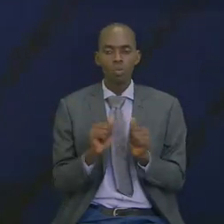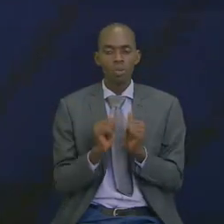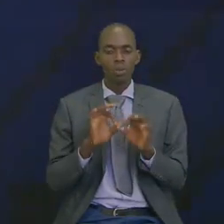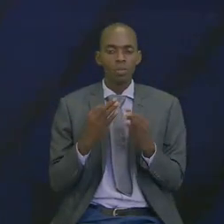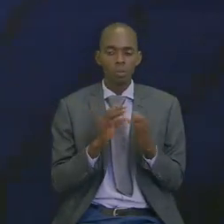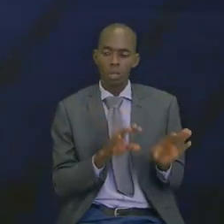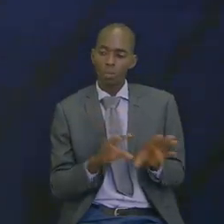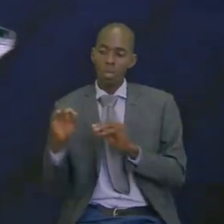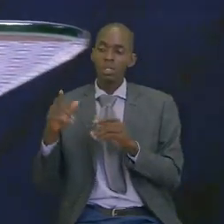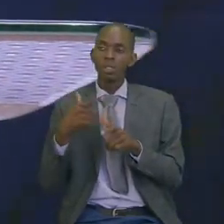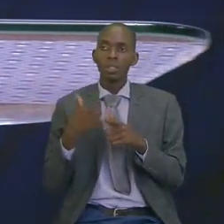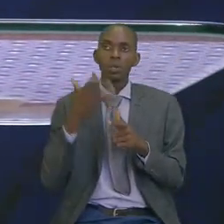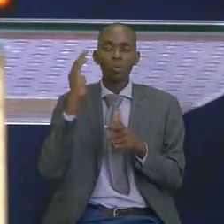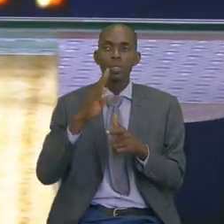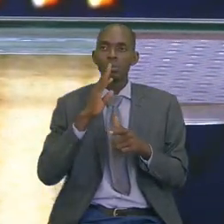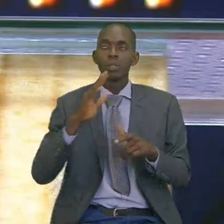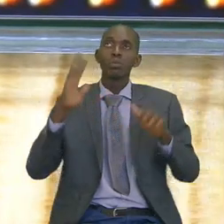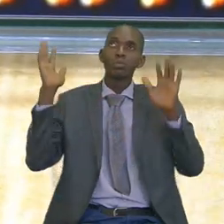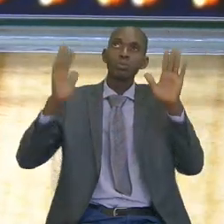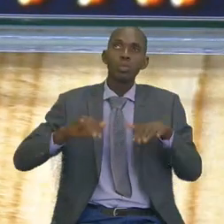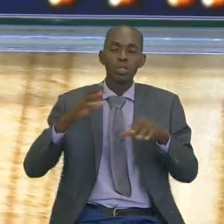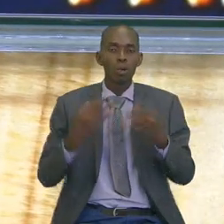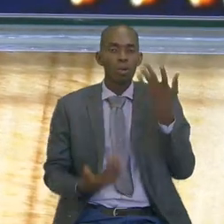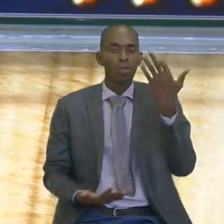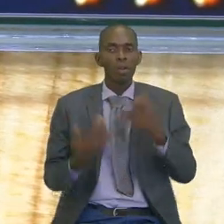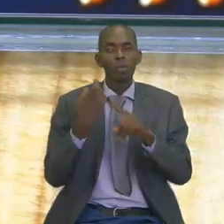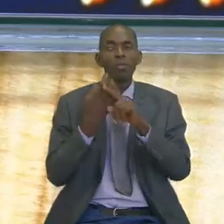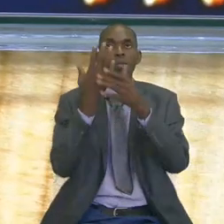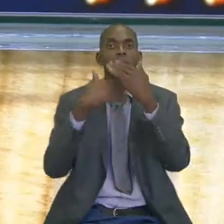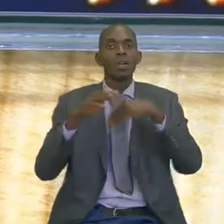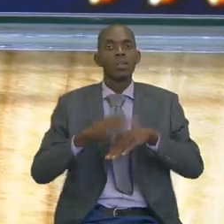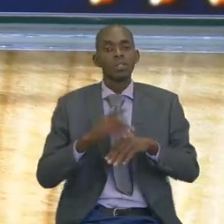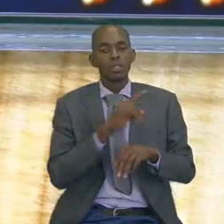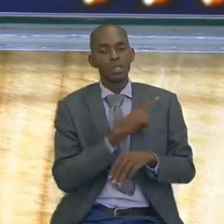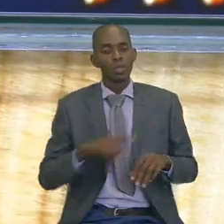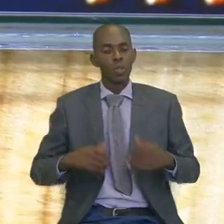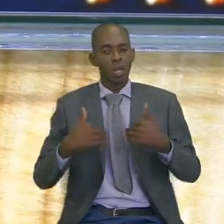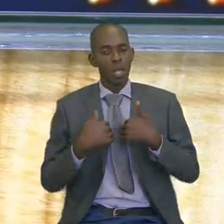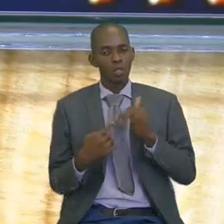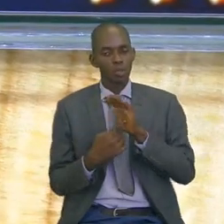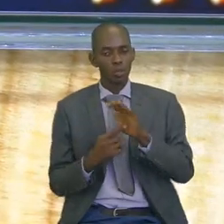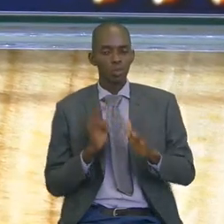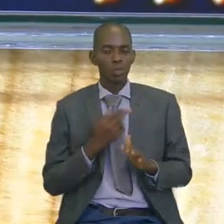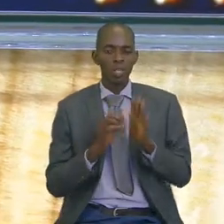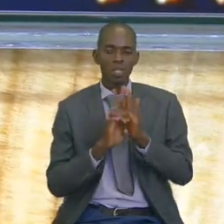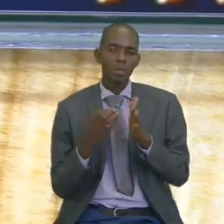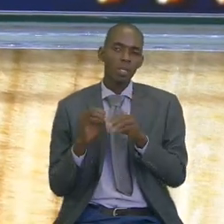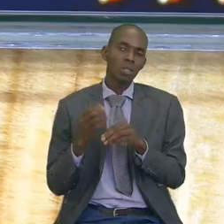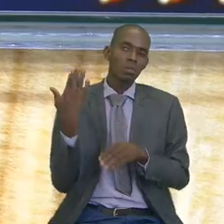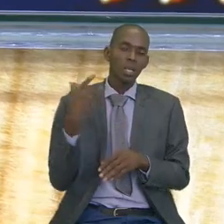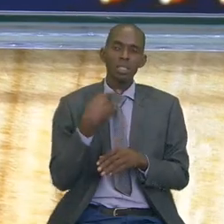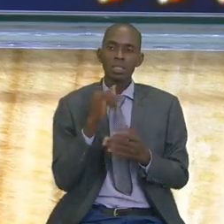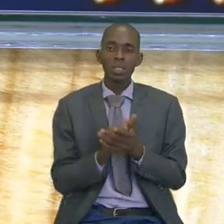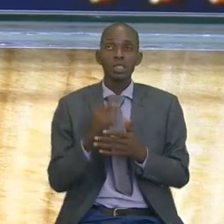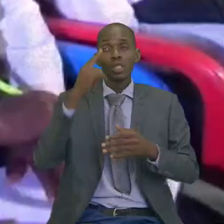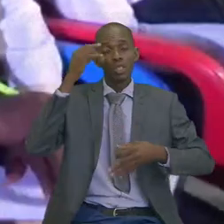from heaven. The Lord has shown us examples in the past, and he's saying that it will come. Judgment is